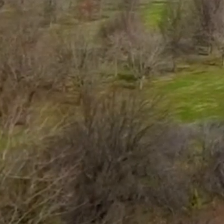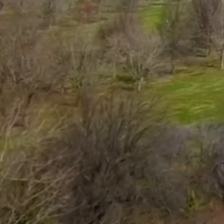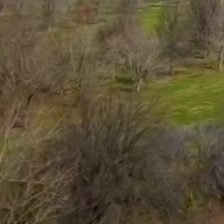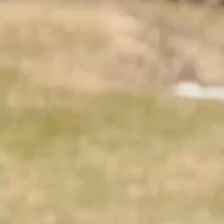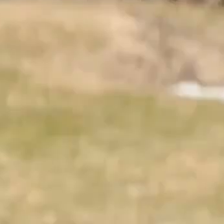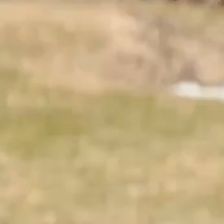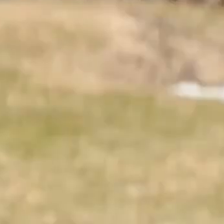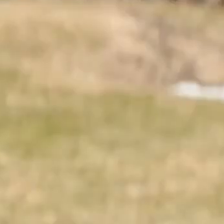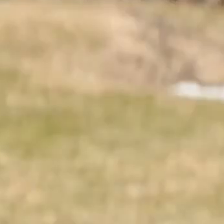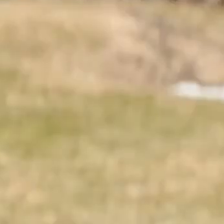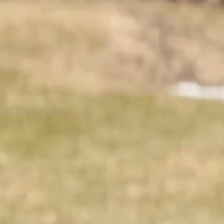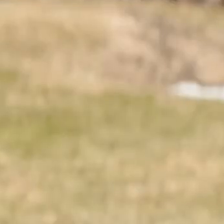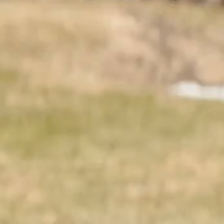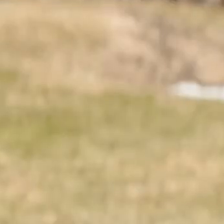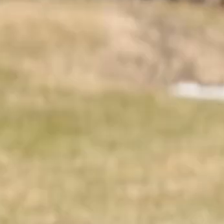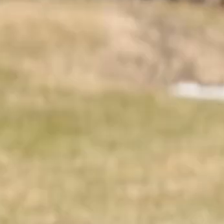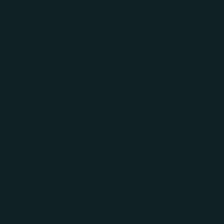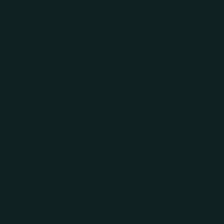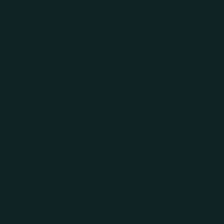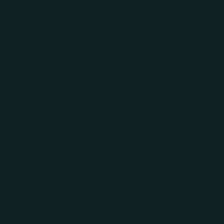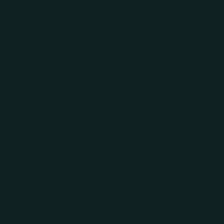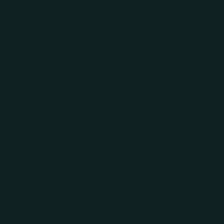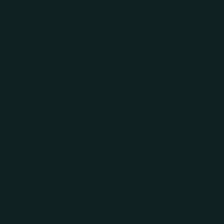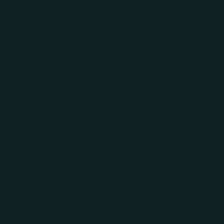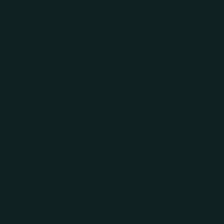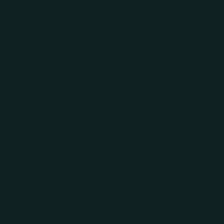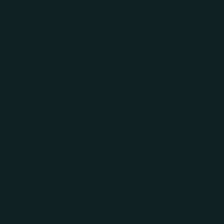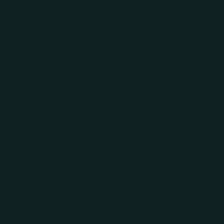acres, and become a regional destination for all.